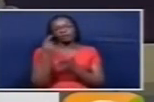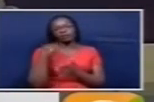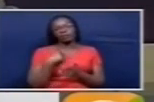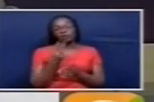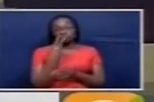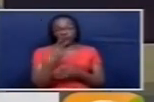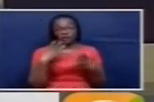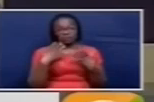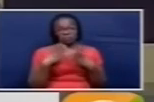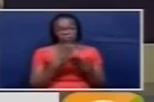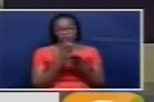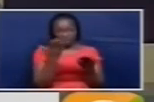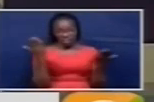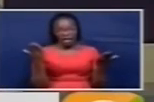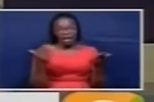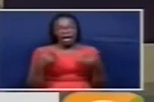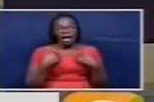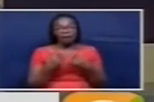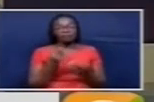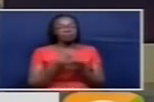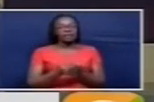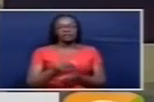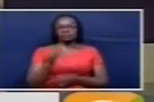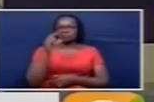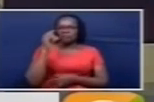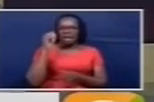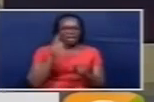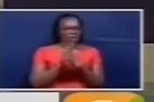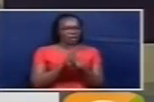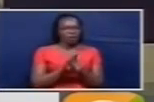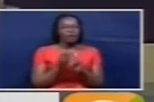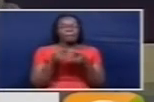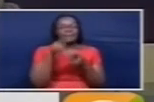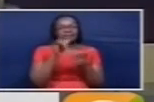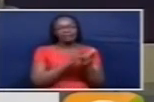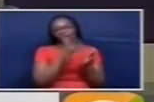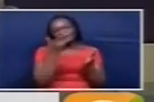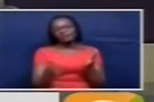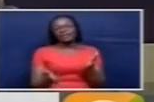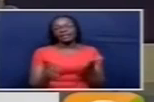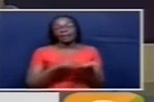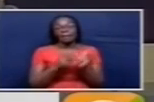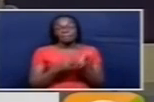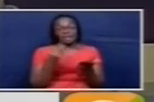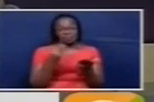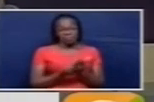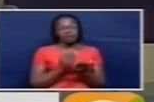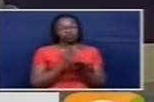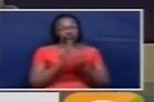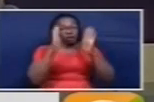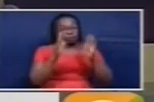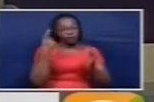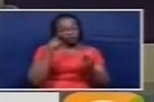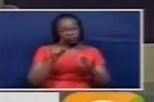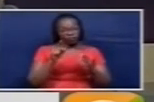shillings who've been tranced in these primaries. And generally, money is just a facilitating factor for the campaigns. So to